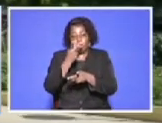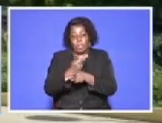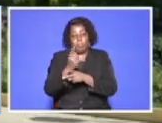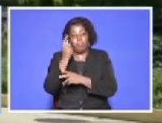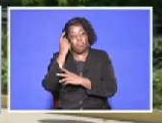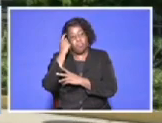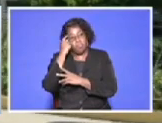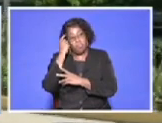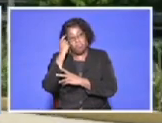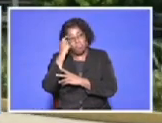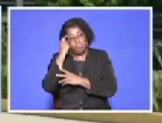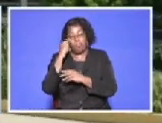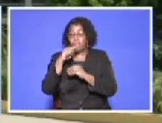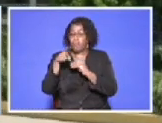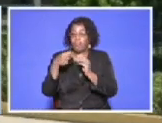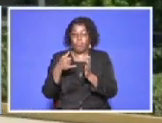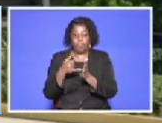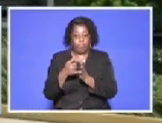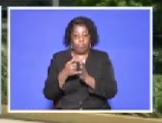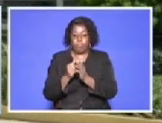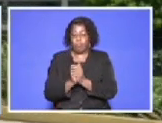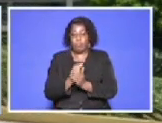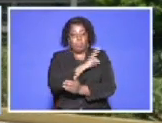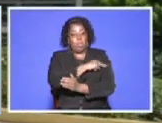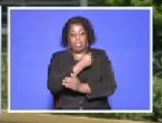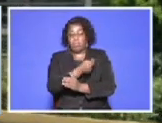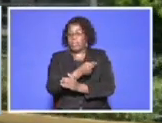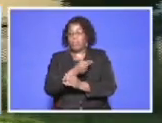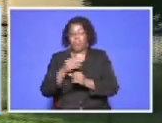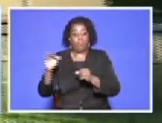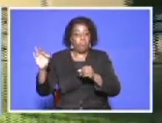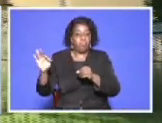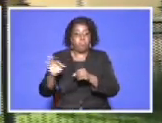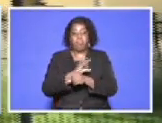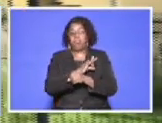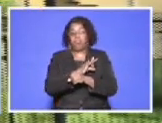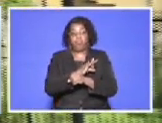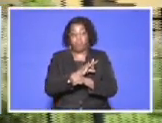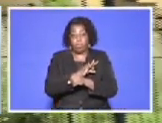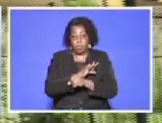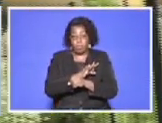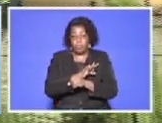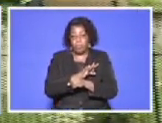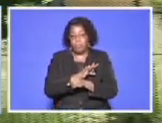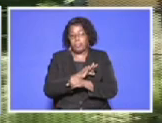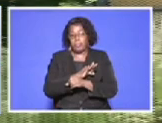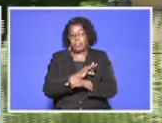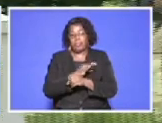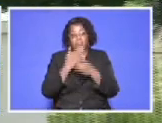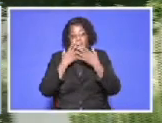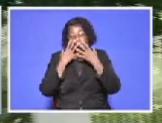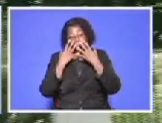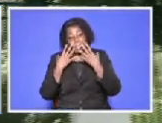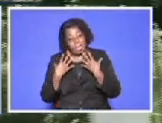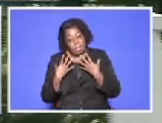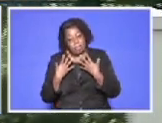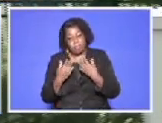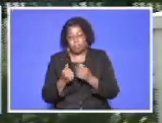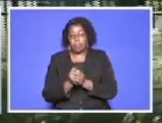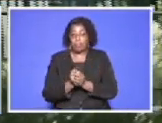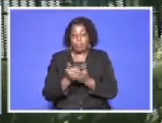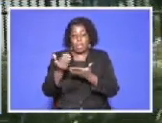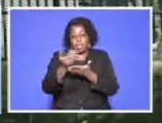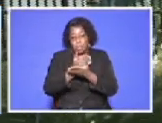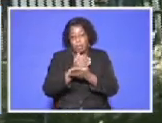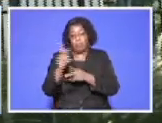thinking about it. The hospitals are full to its limit. Sadly, some of our people